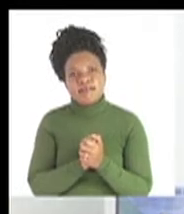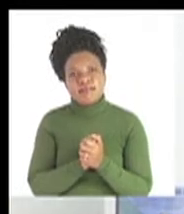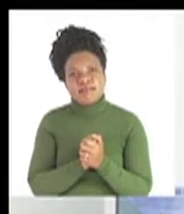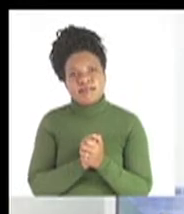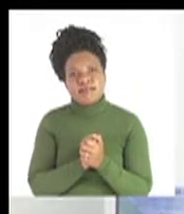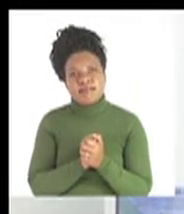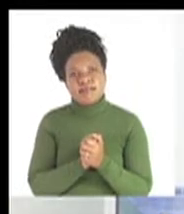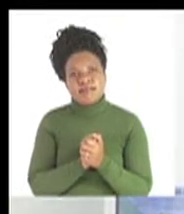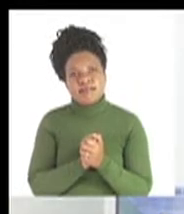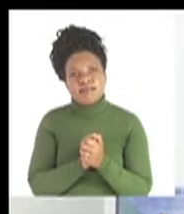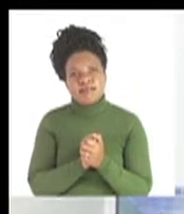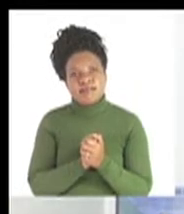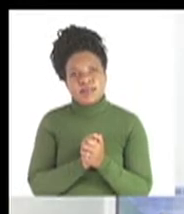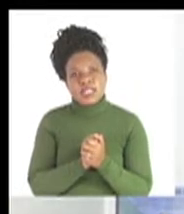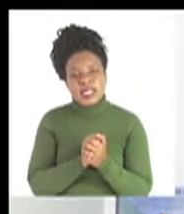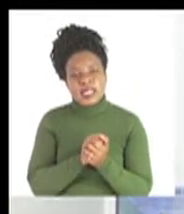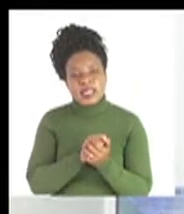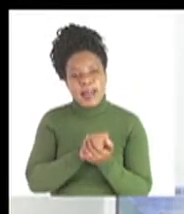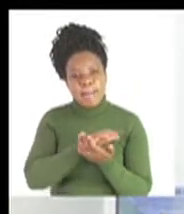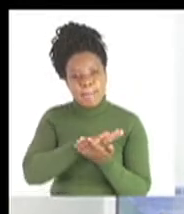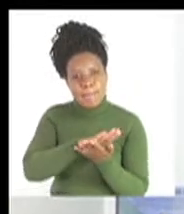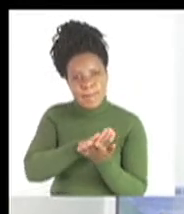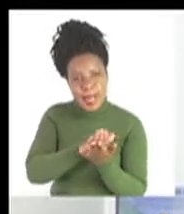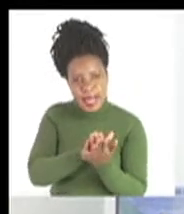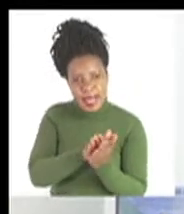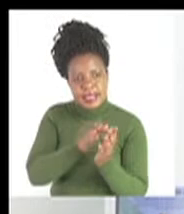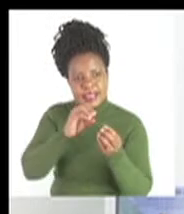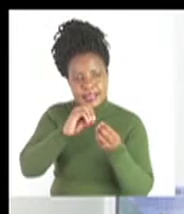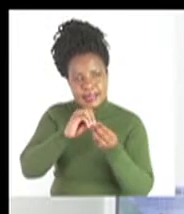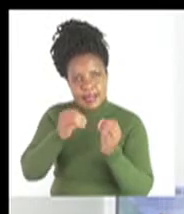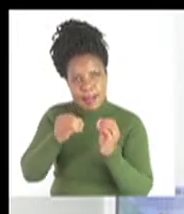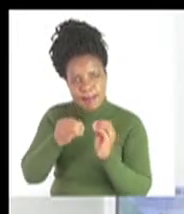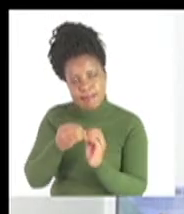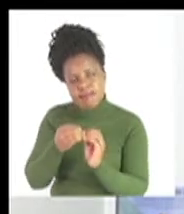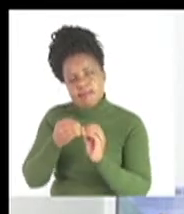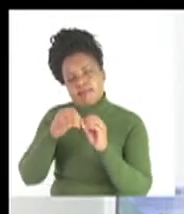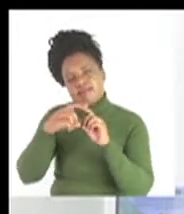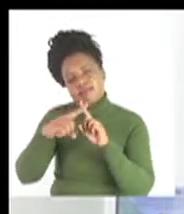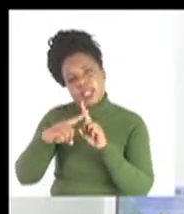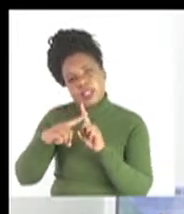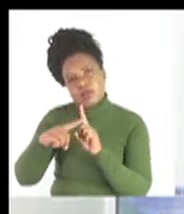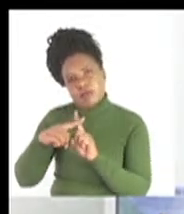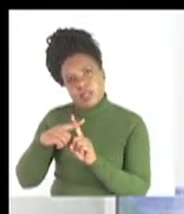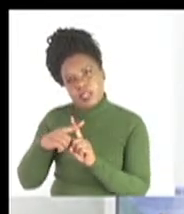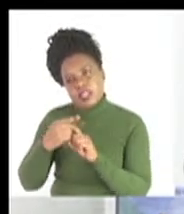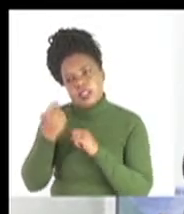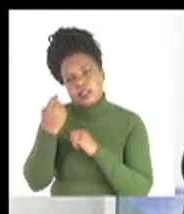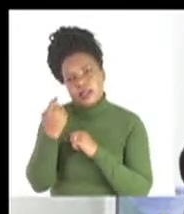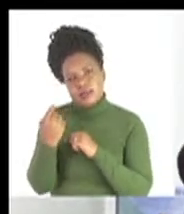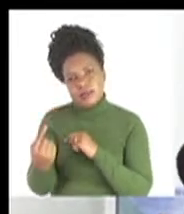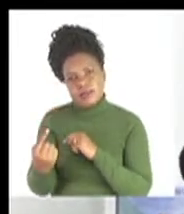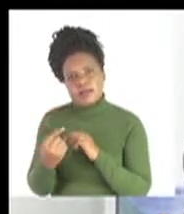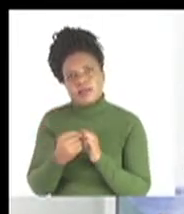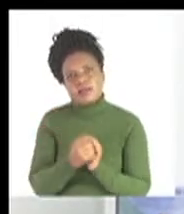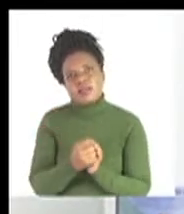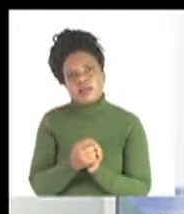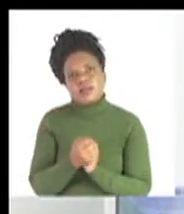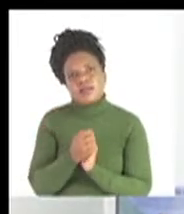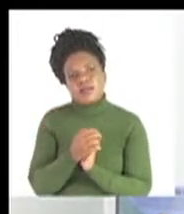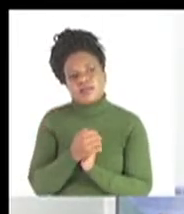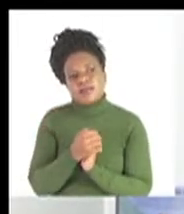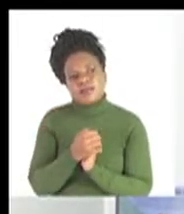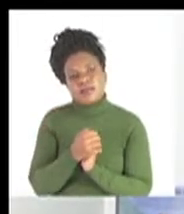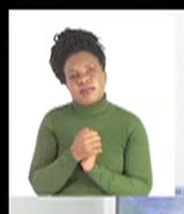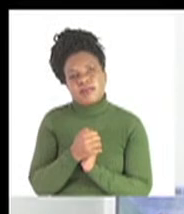number multiplied by itself. That number has to appear twice. That's why we have a power 2 here.